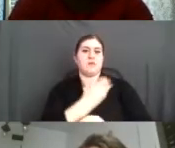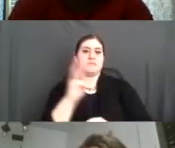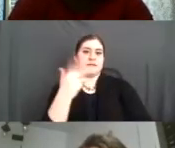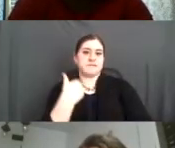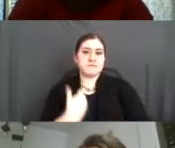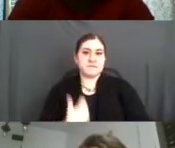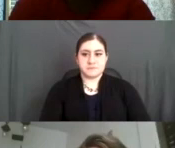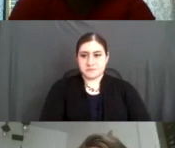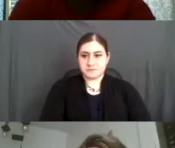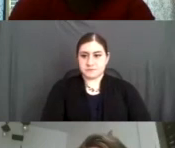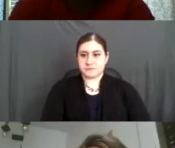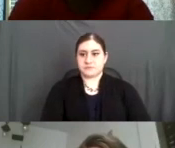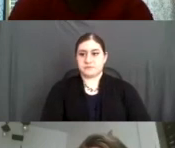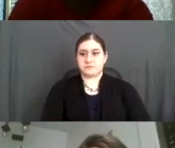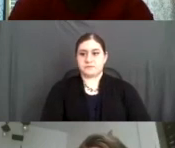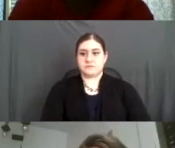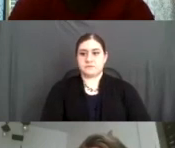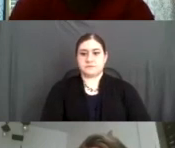website.